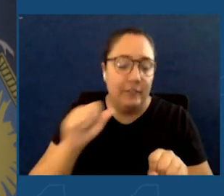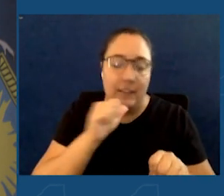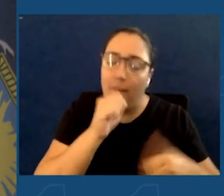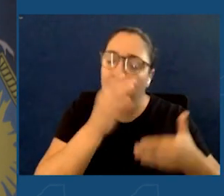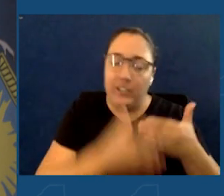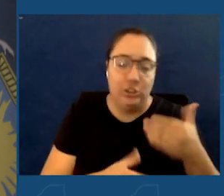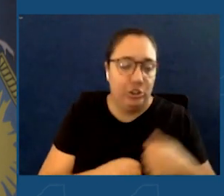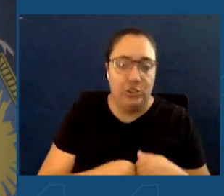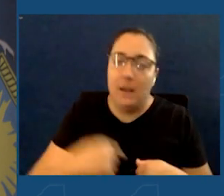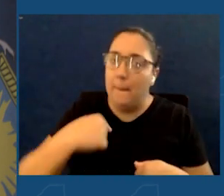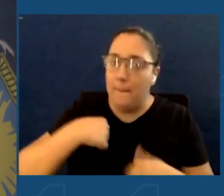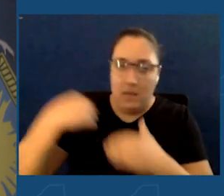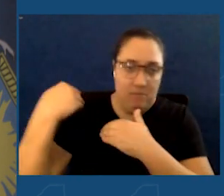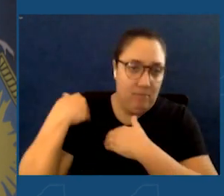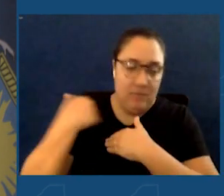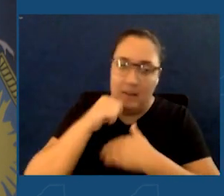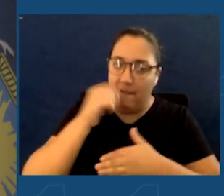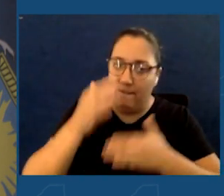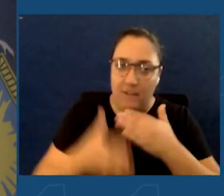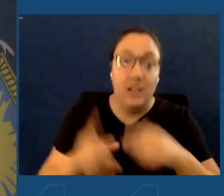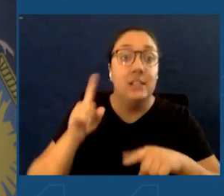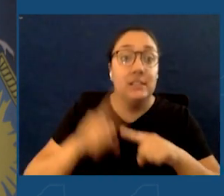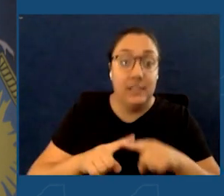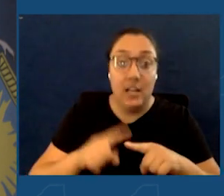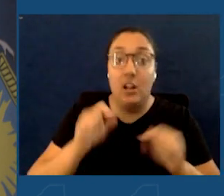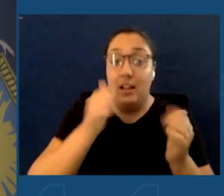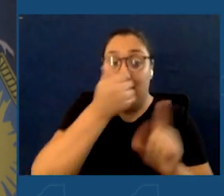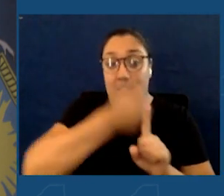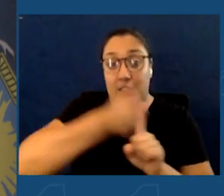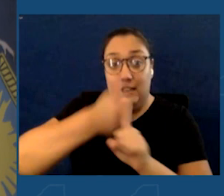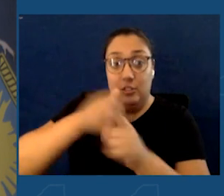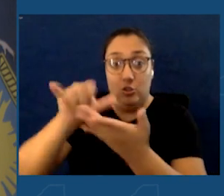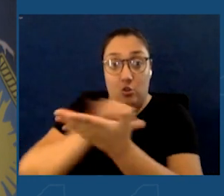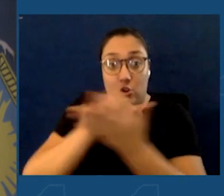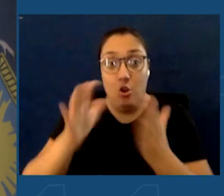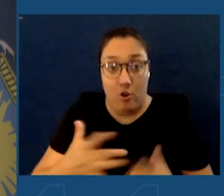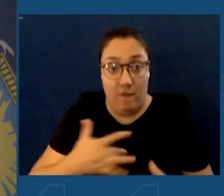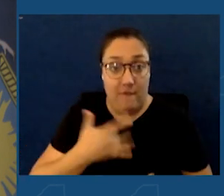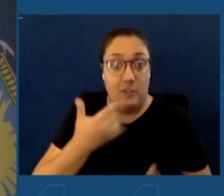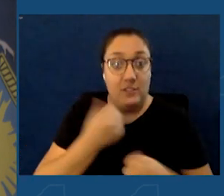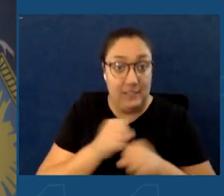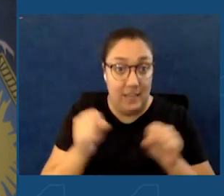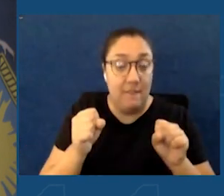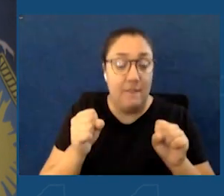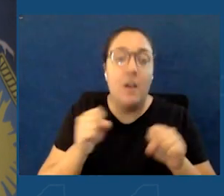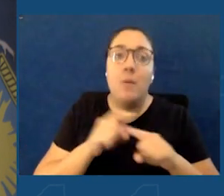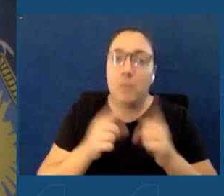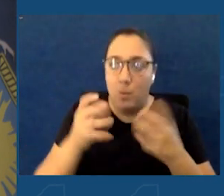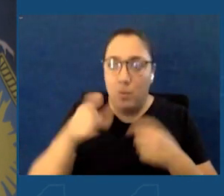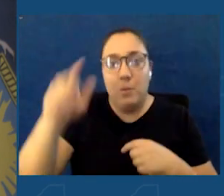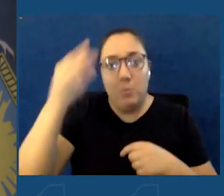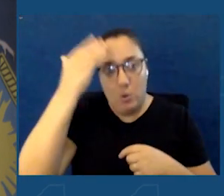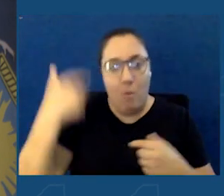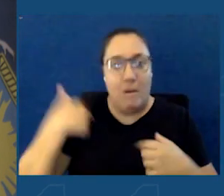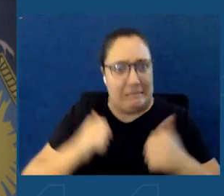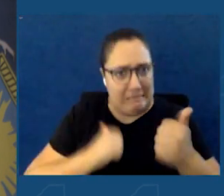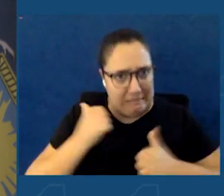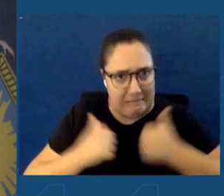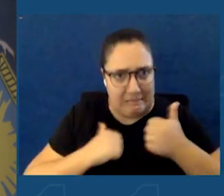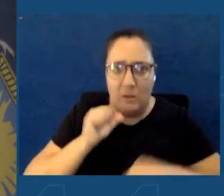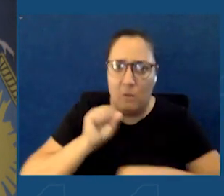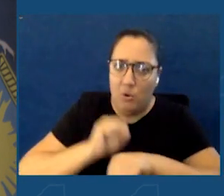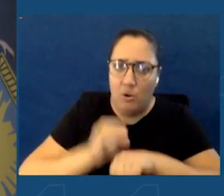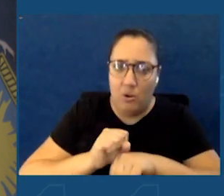that every single New Yorker feels safe. But they should feel safer knowing, because of the direct action I just took, that that person who